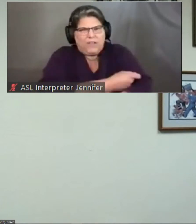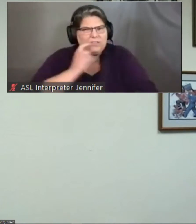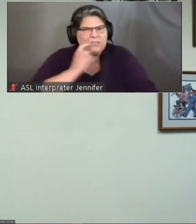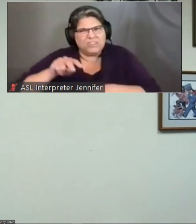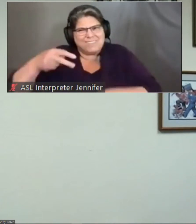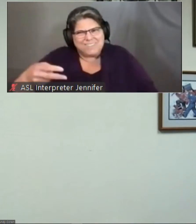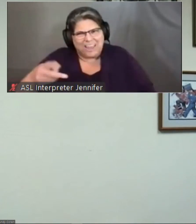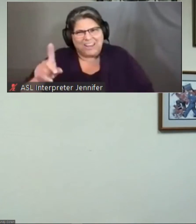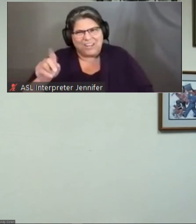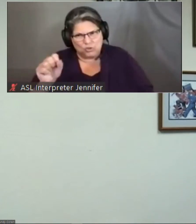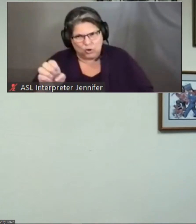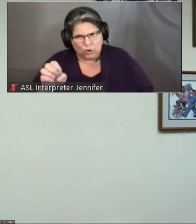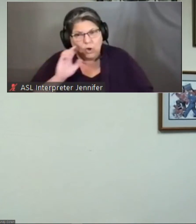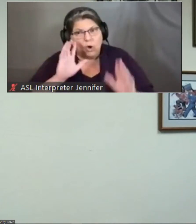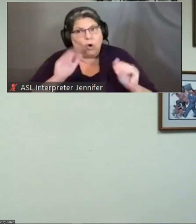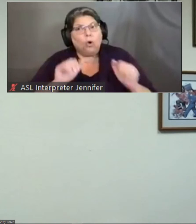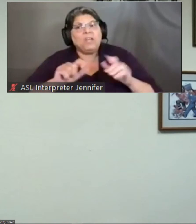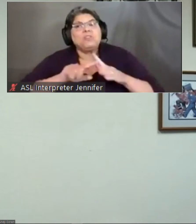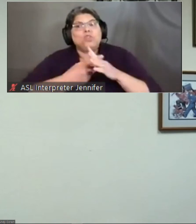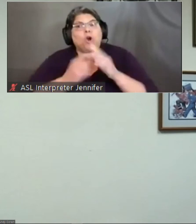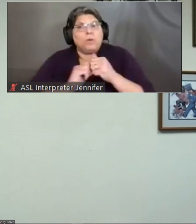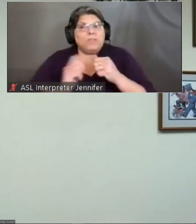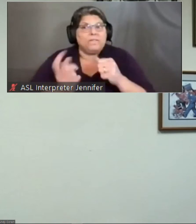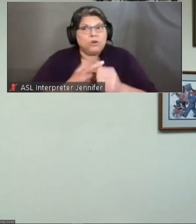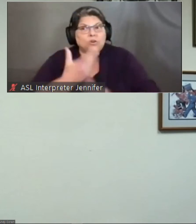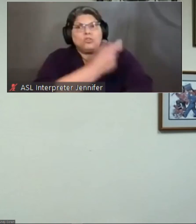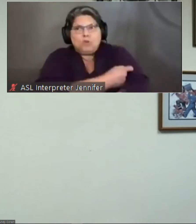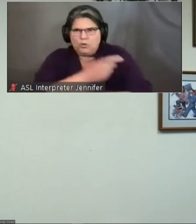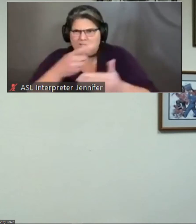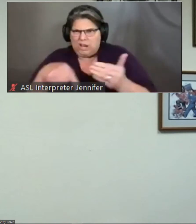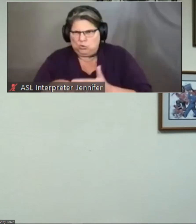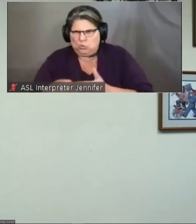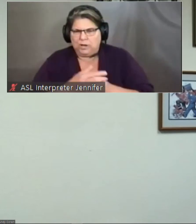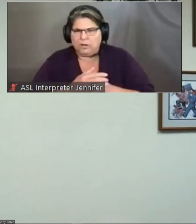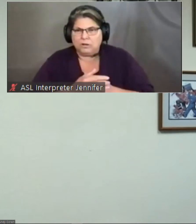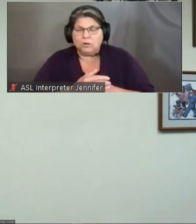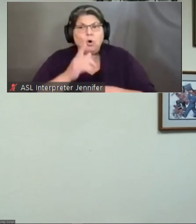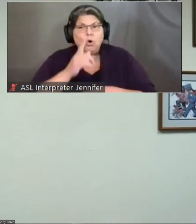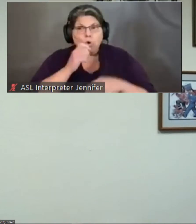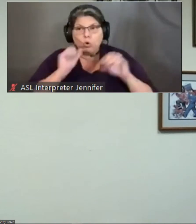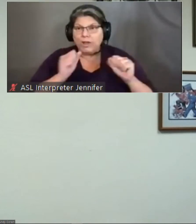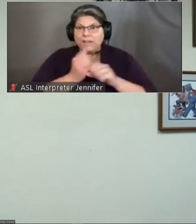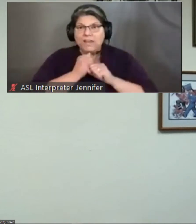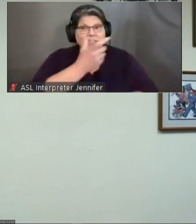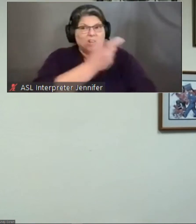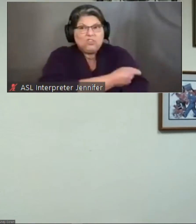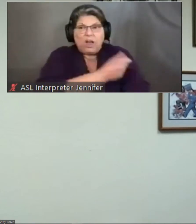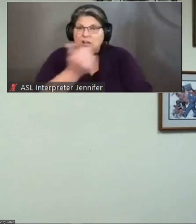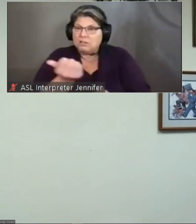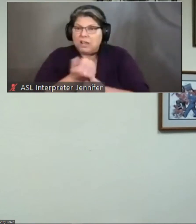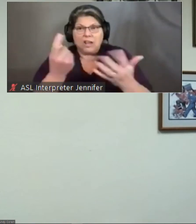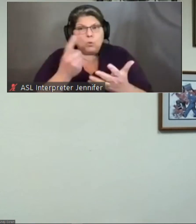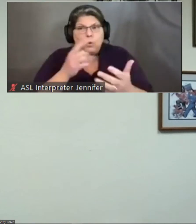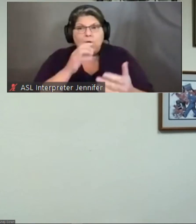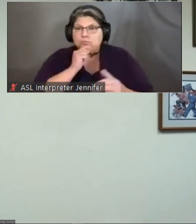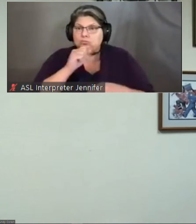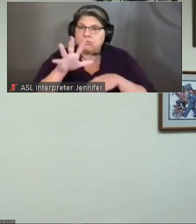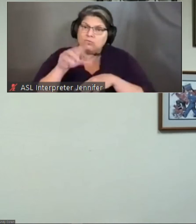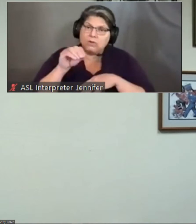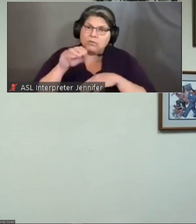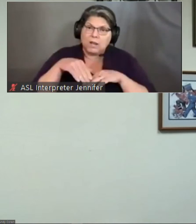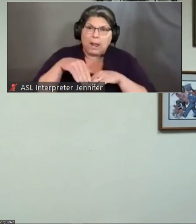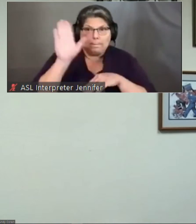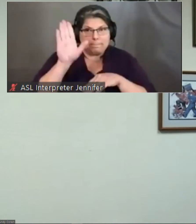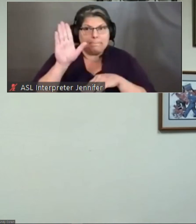first doses available next week. Eligibility has been expanded to anyone over the age of 50 years old as